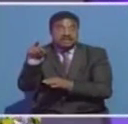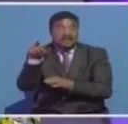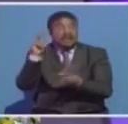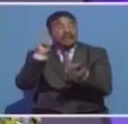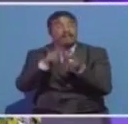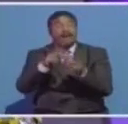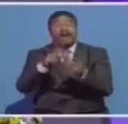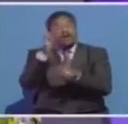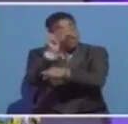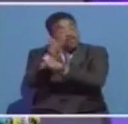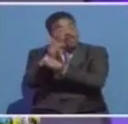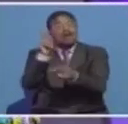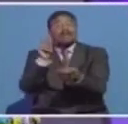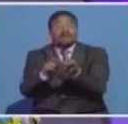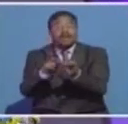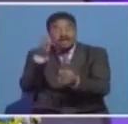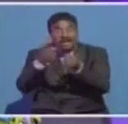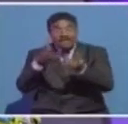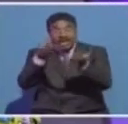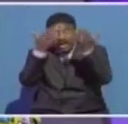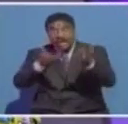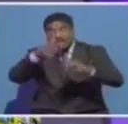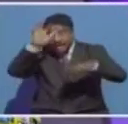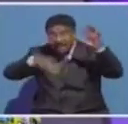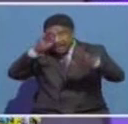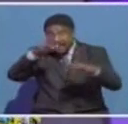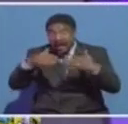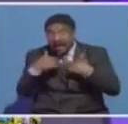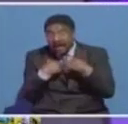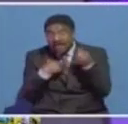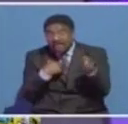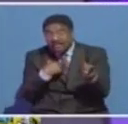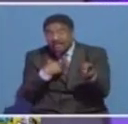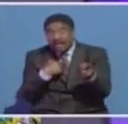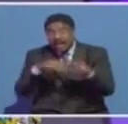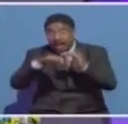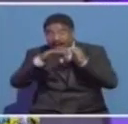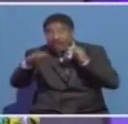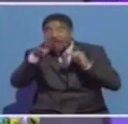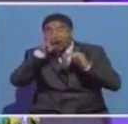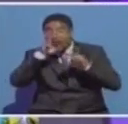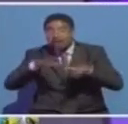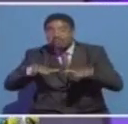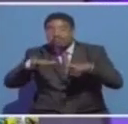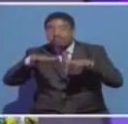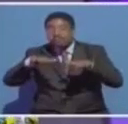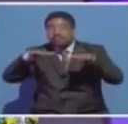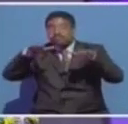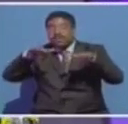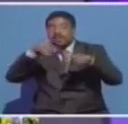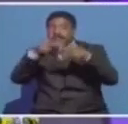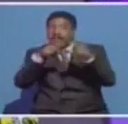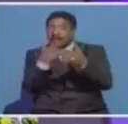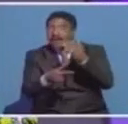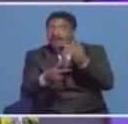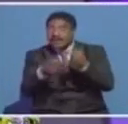to warn people when there's heavy rains and the water is, the level of the water is rising. The siren will go off to